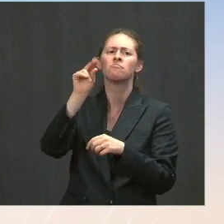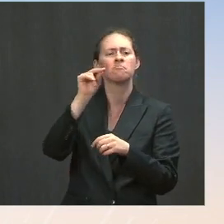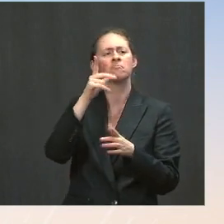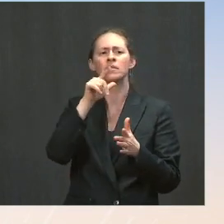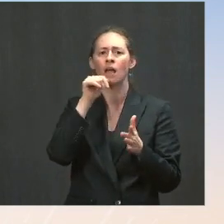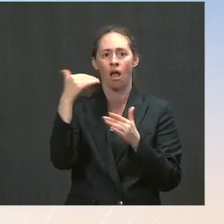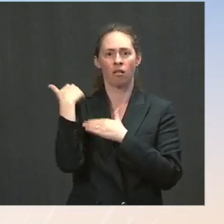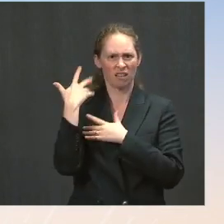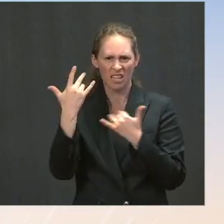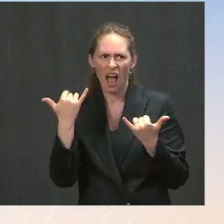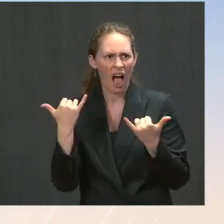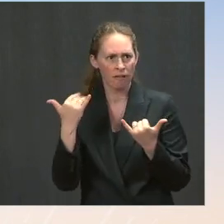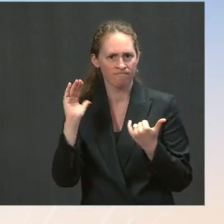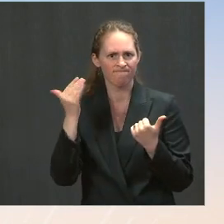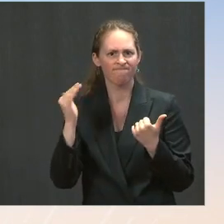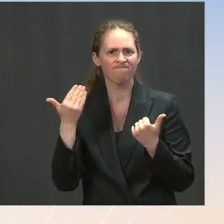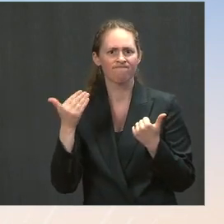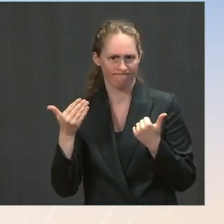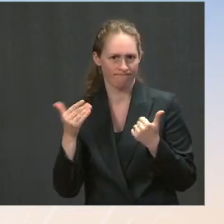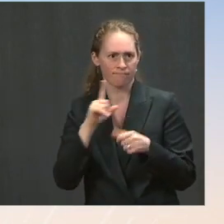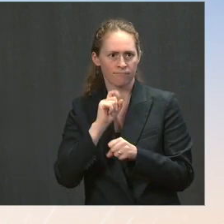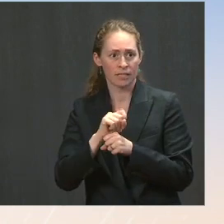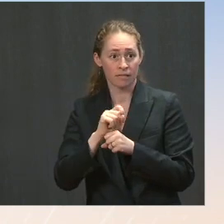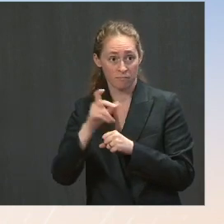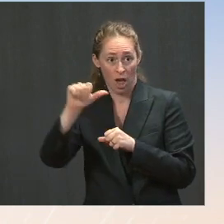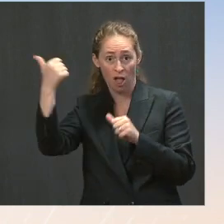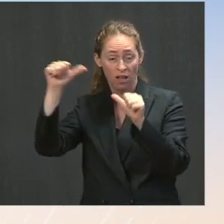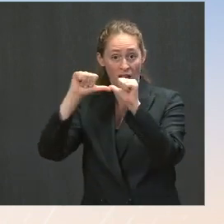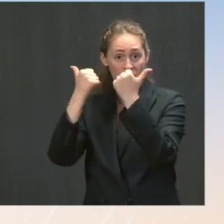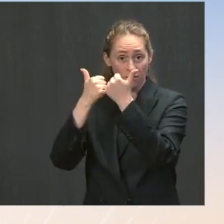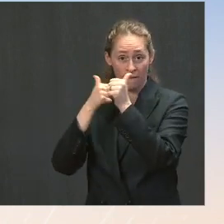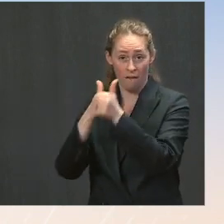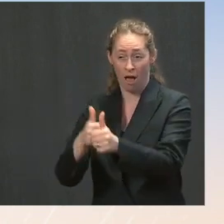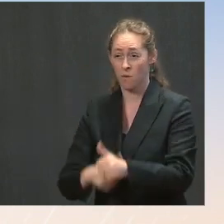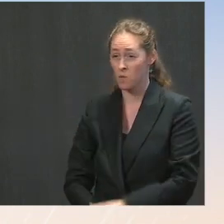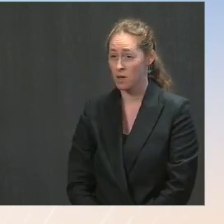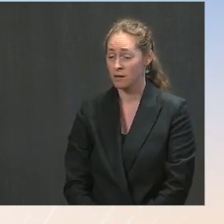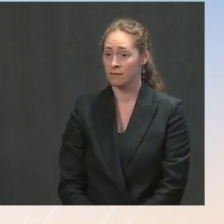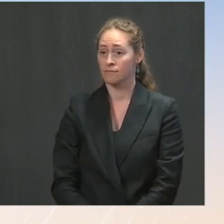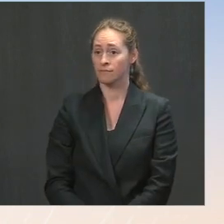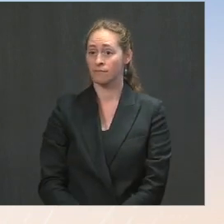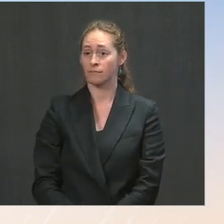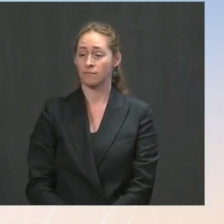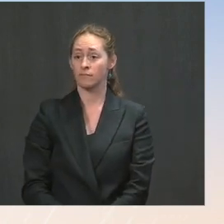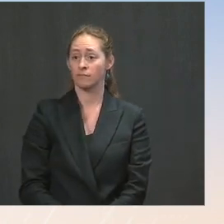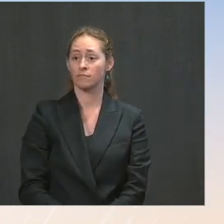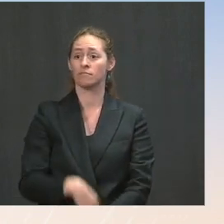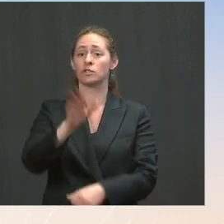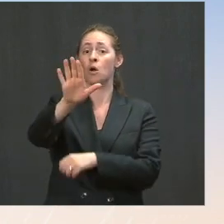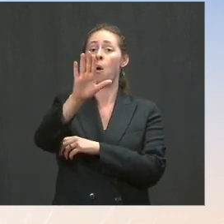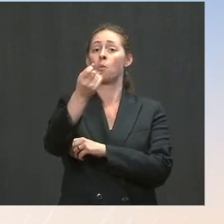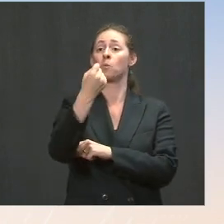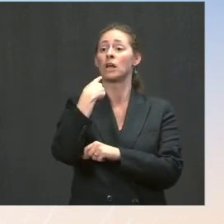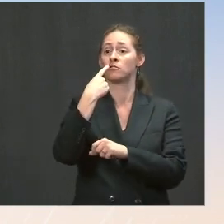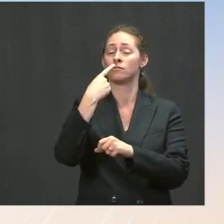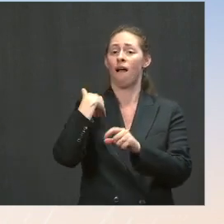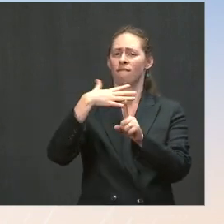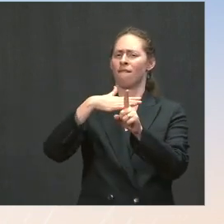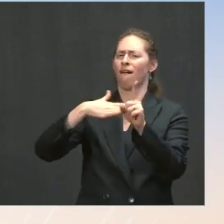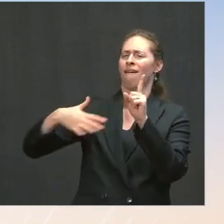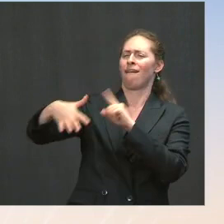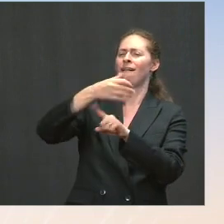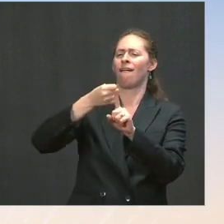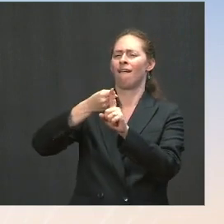other agencies? Well, I think the context of the question, which I think is important here, is can we mandate vaccines across the country? No, that's not a role that